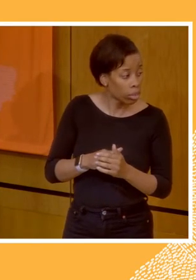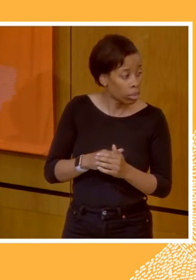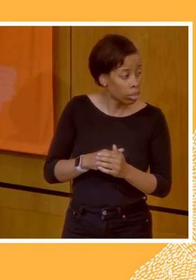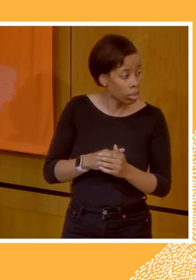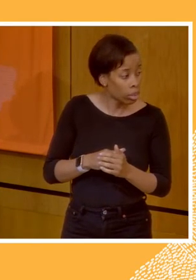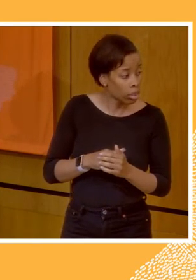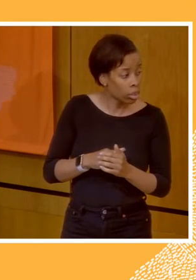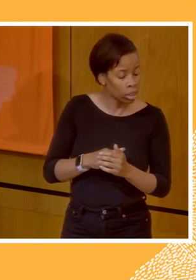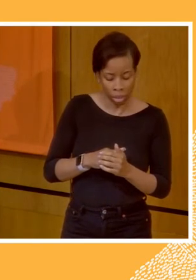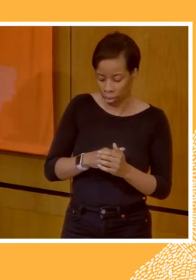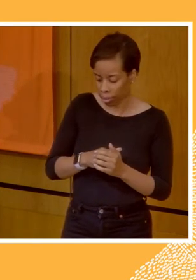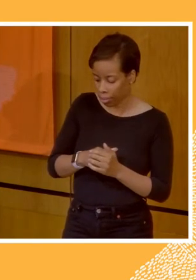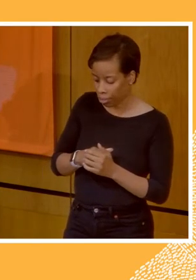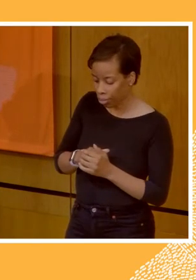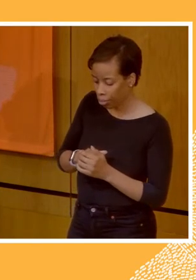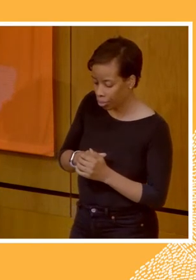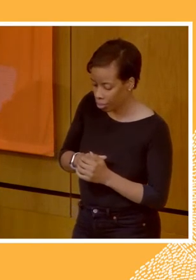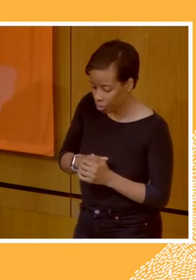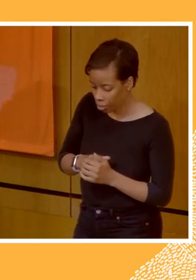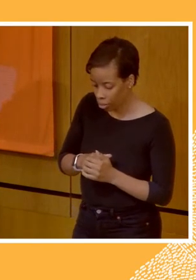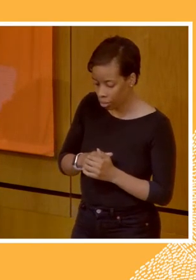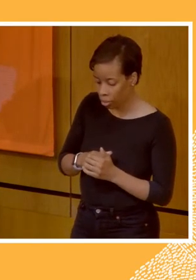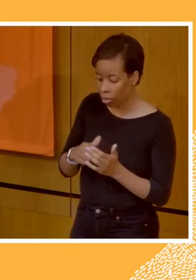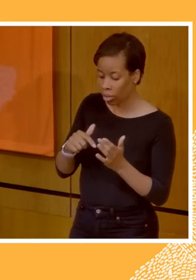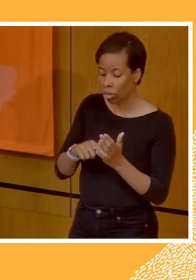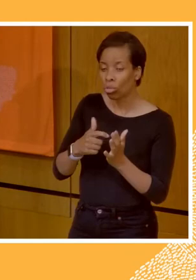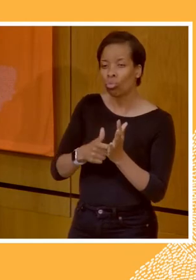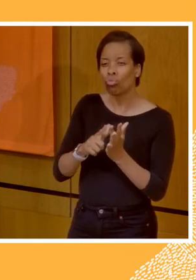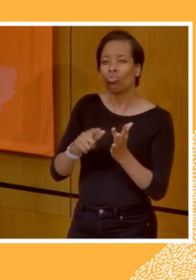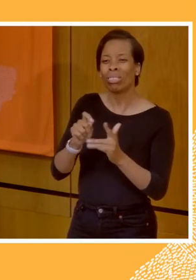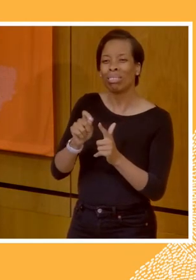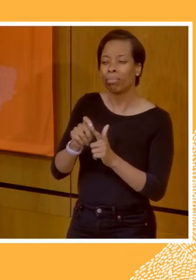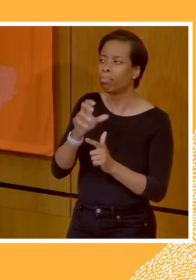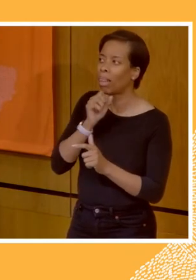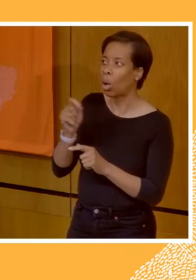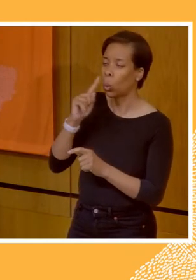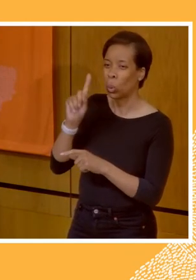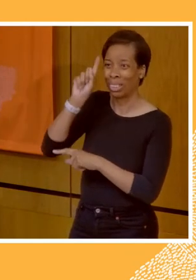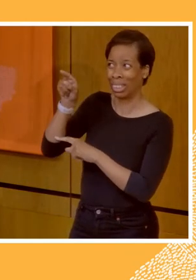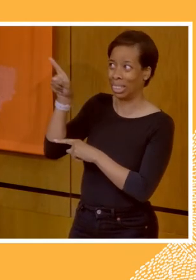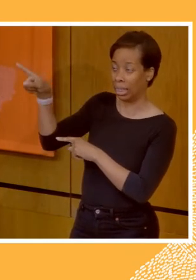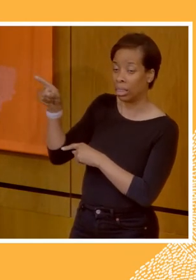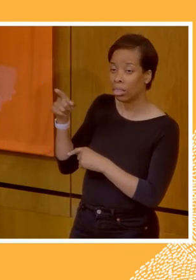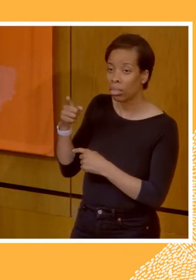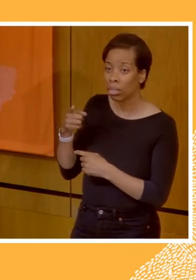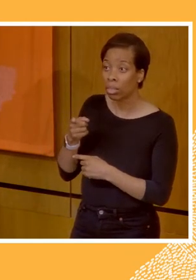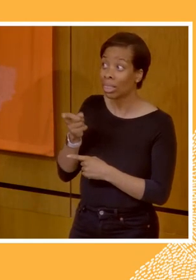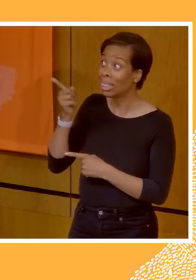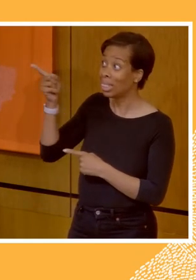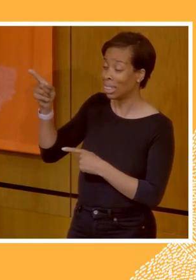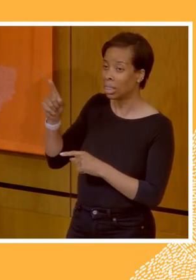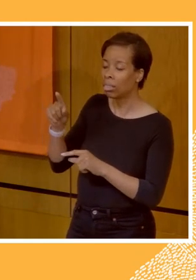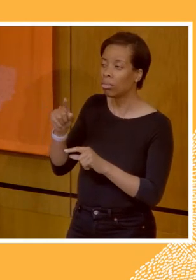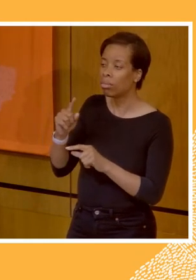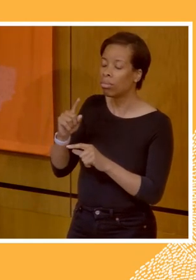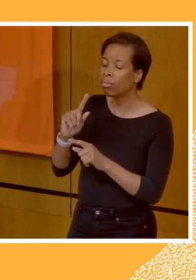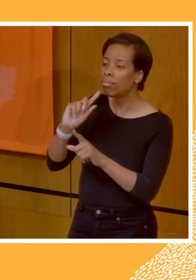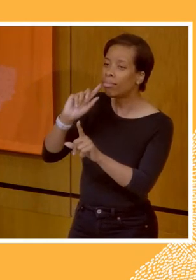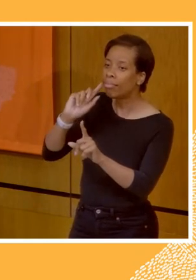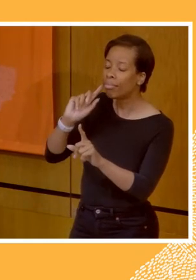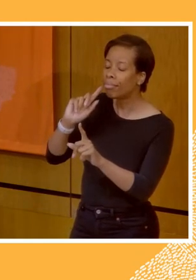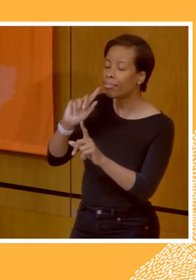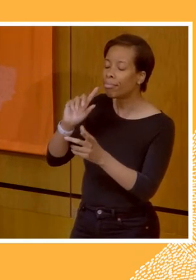Tip, who's a fantastic curator there, has this story about the recording of, I think, a chaffinch and a last pair of them who are living on an island, and